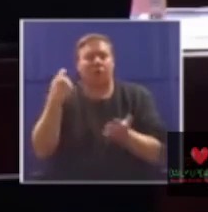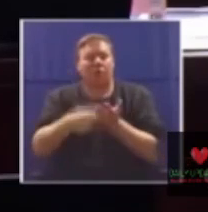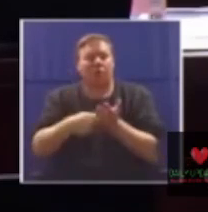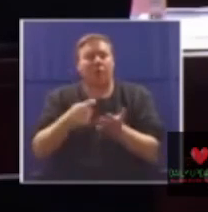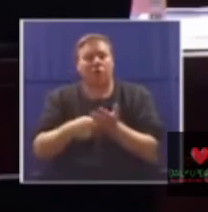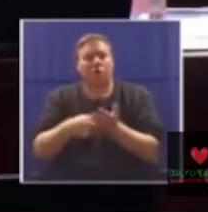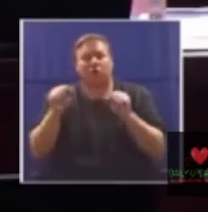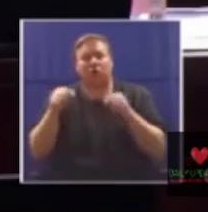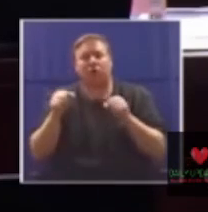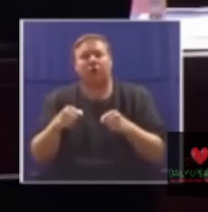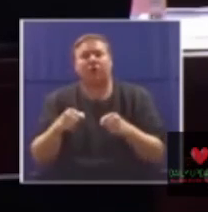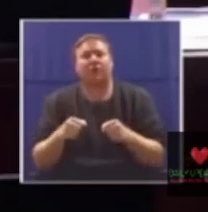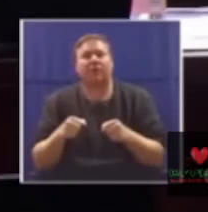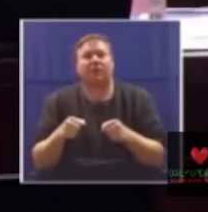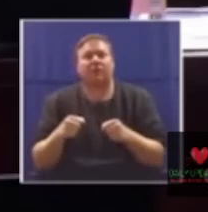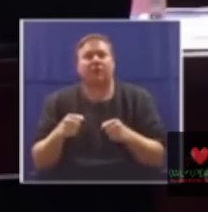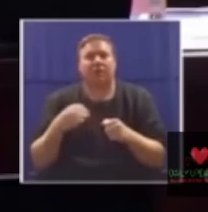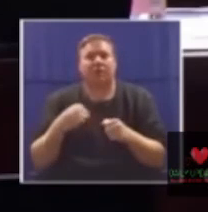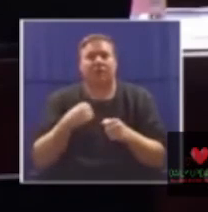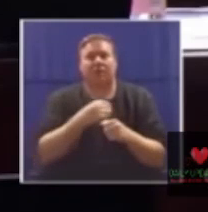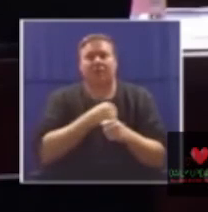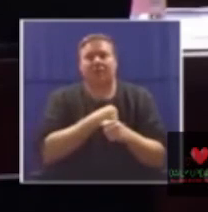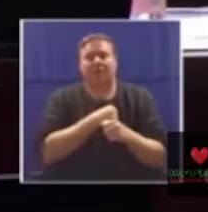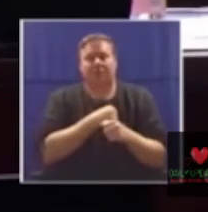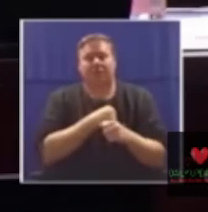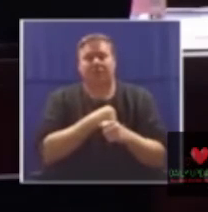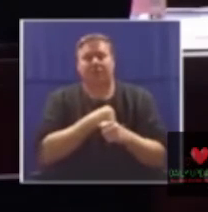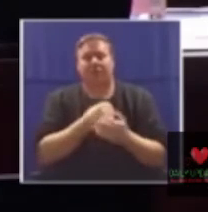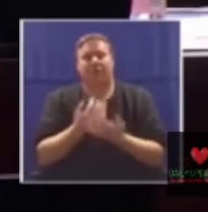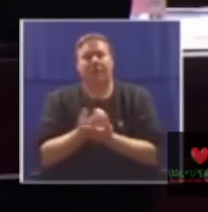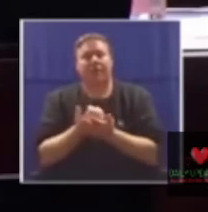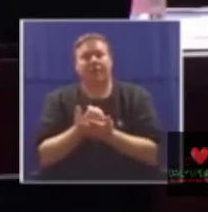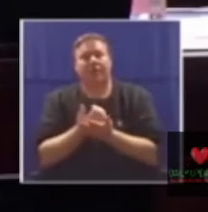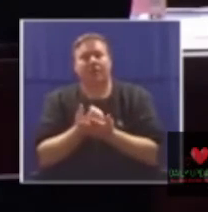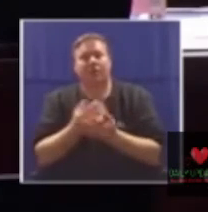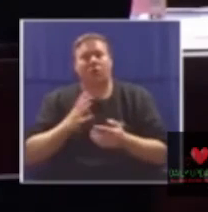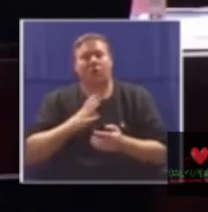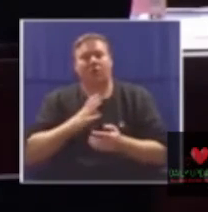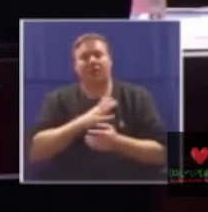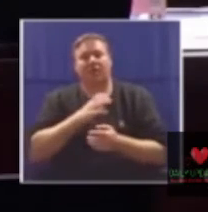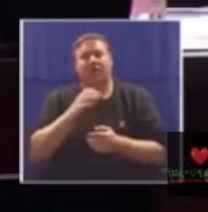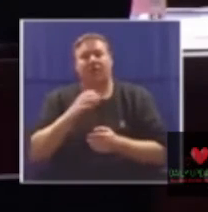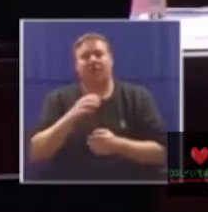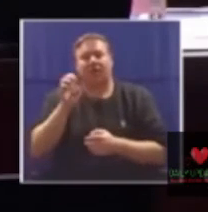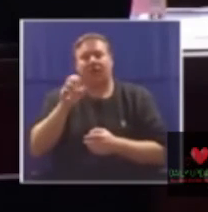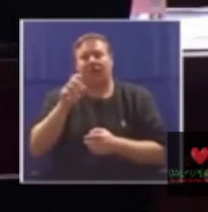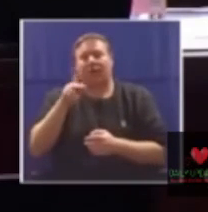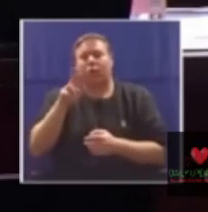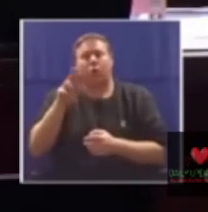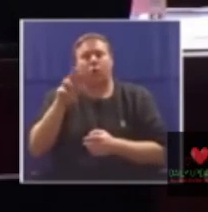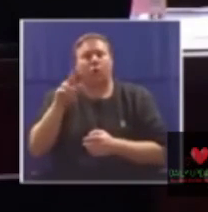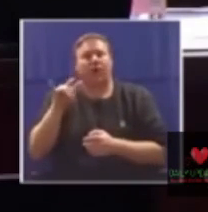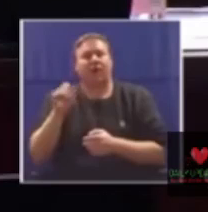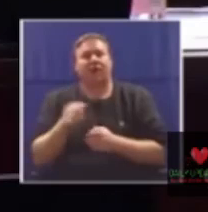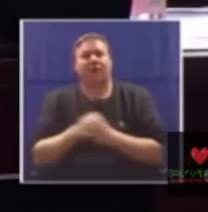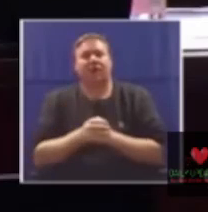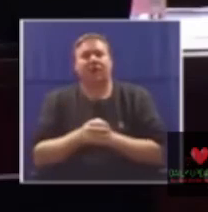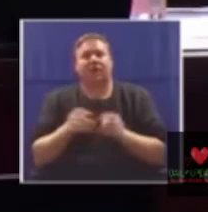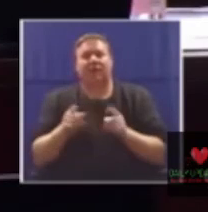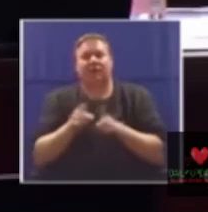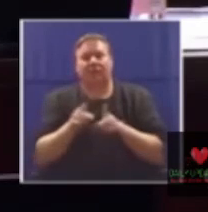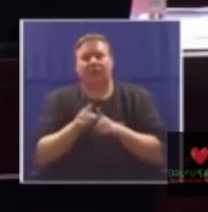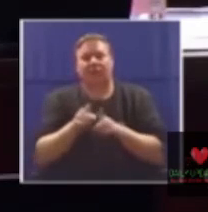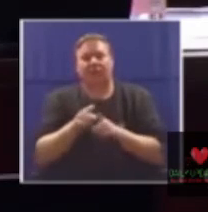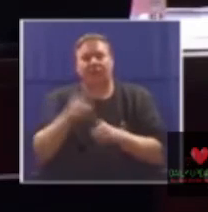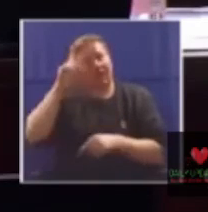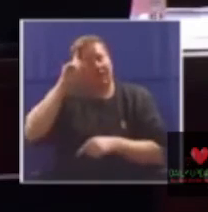have as the members of the mayoral committee in the city of Ekurhuleni, and now recently in the Nelson Mandela Bay.